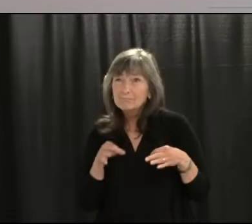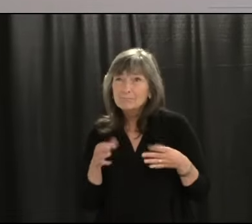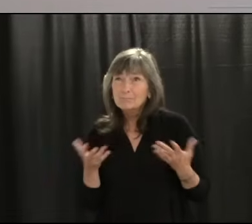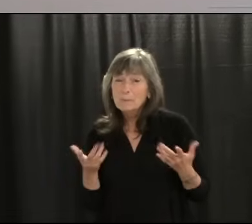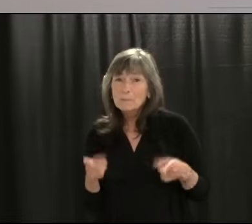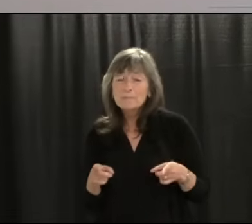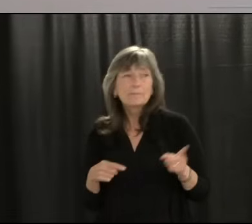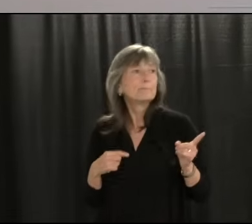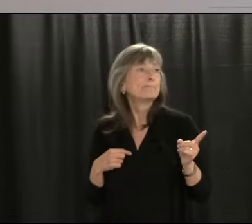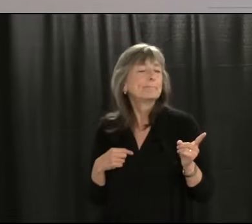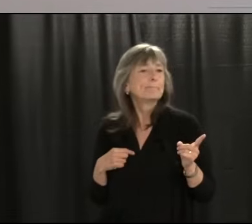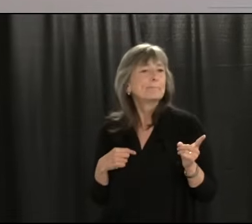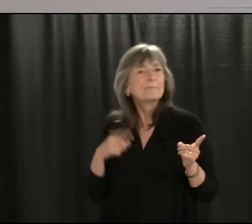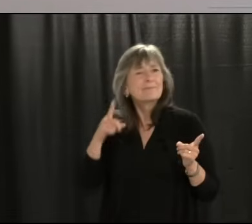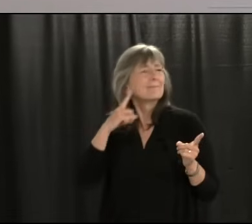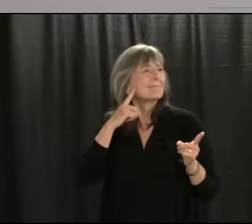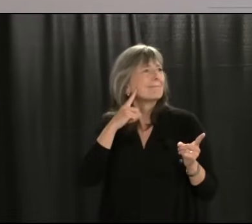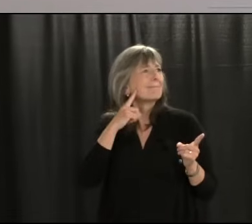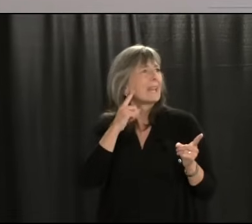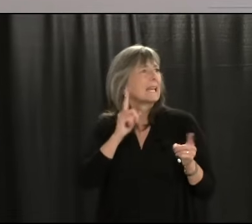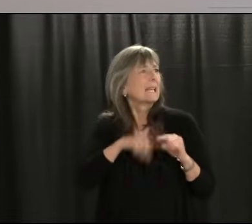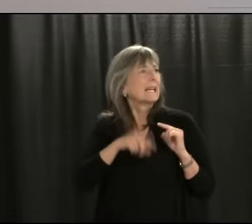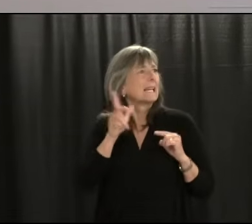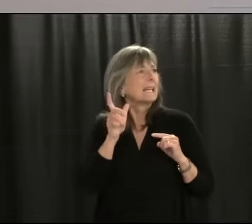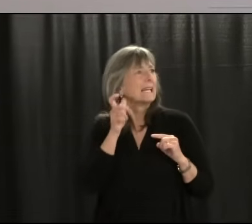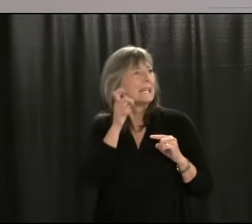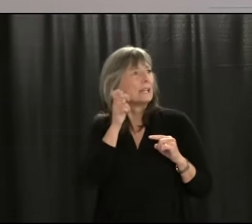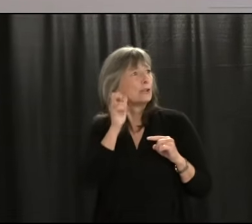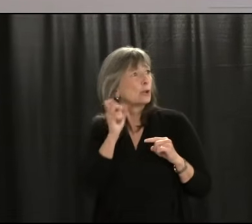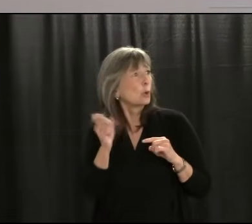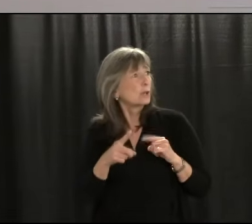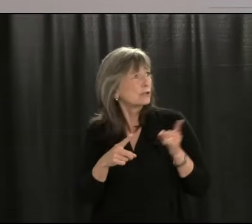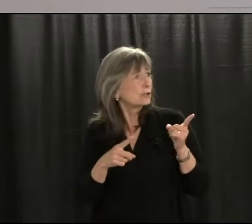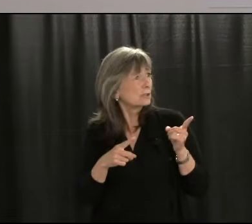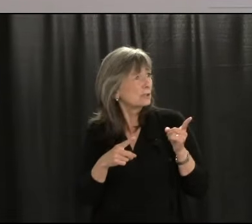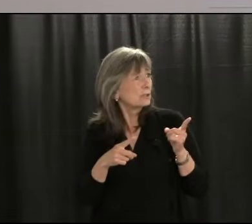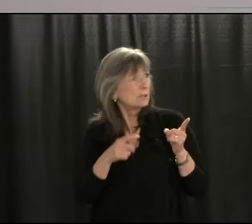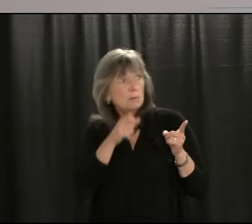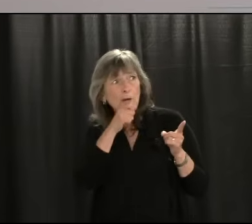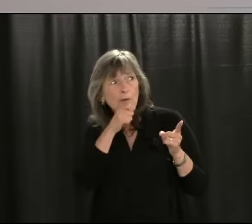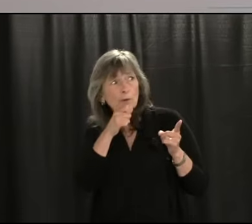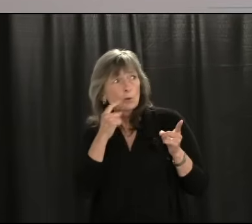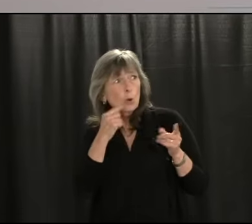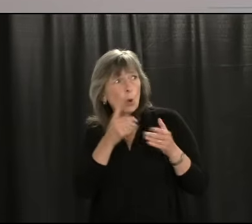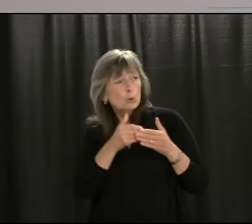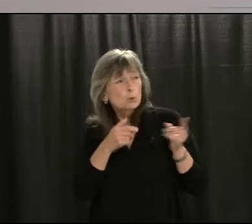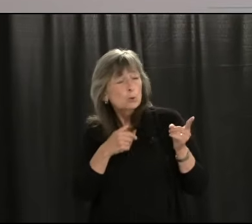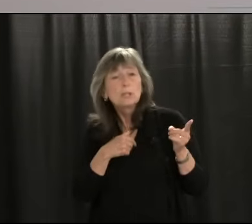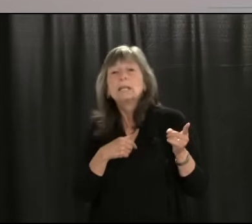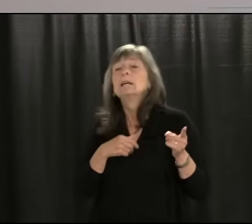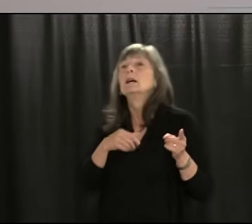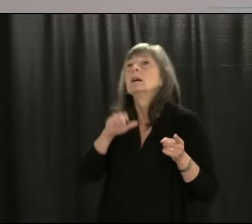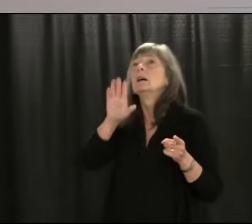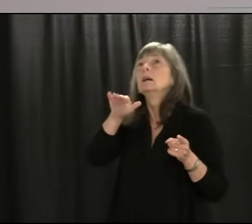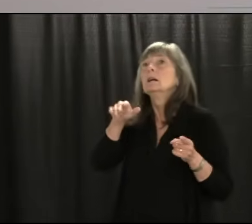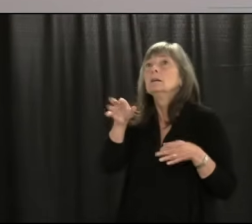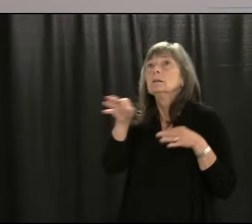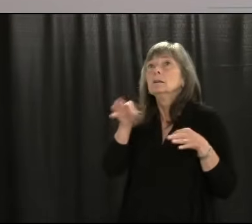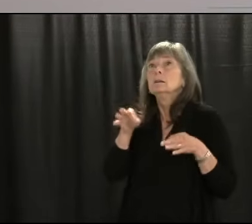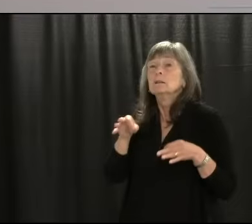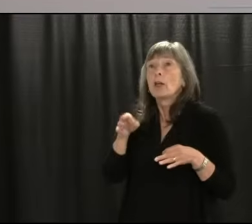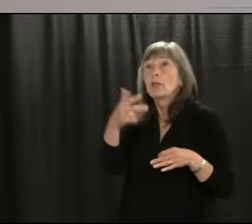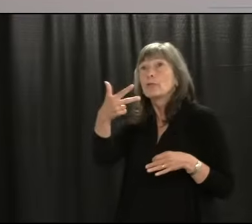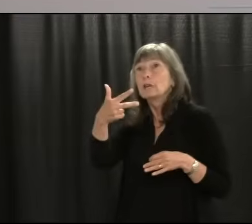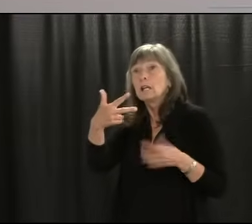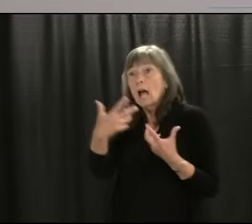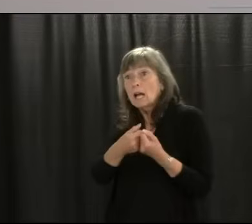I'm sorry, I couldn't hear the question. There's no microphone handy to you. Minister Haggie, he asked about accidents that